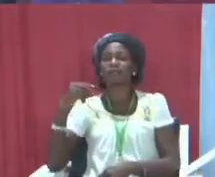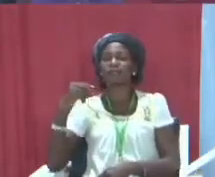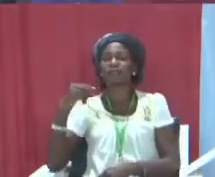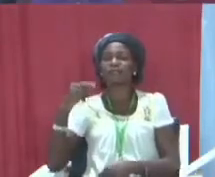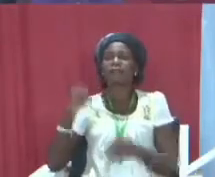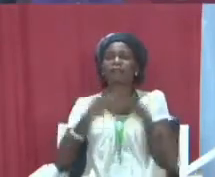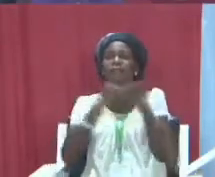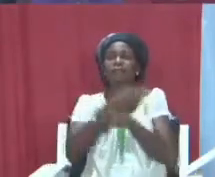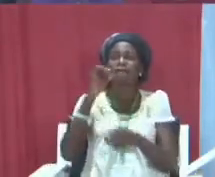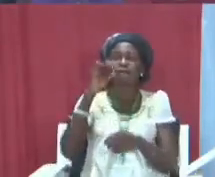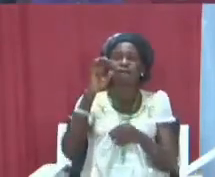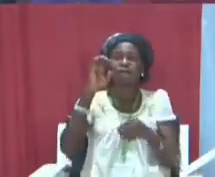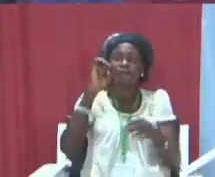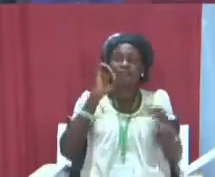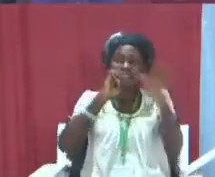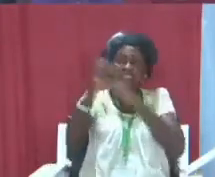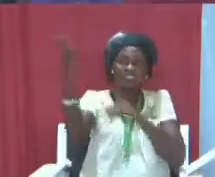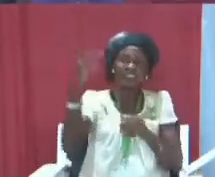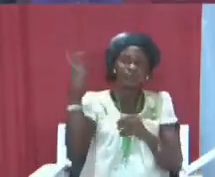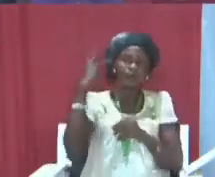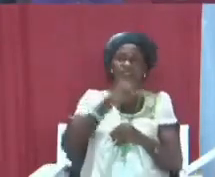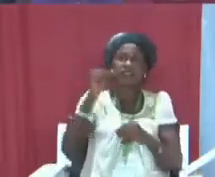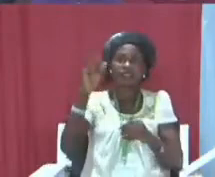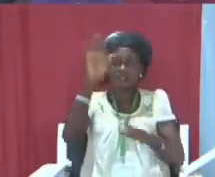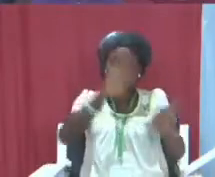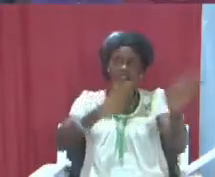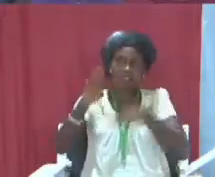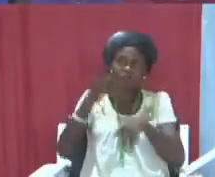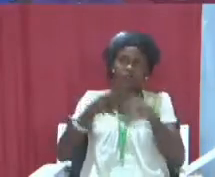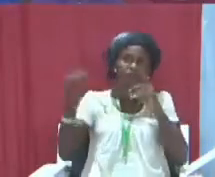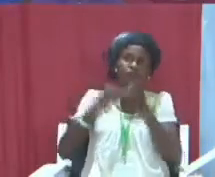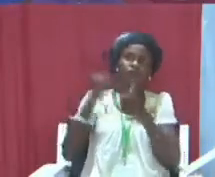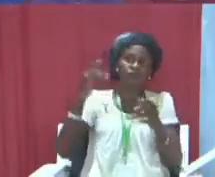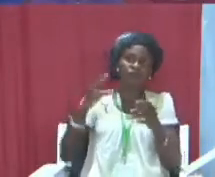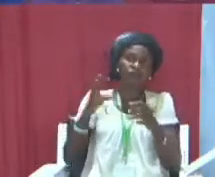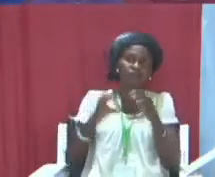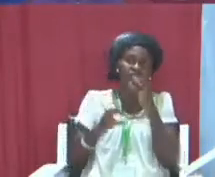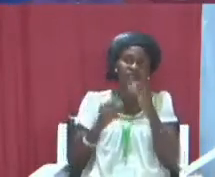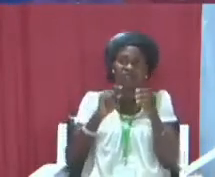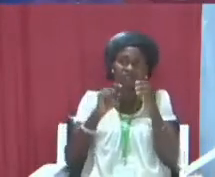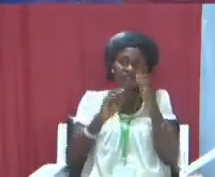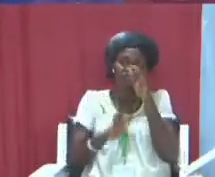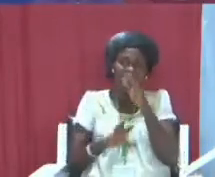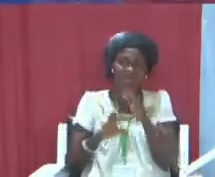In the days of Elijah, there was a siege, but it was a spiritual siege.